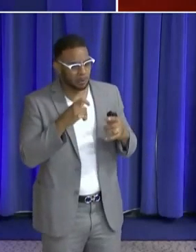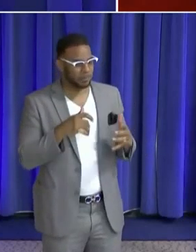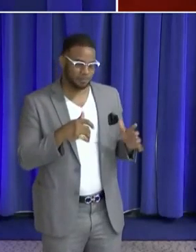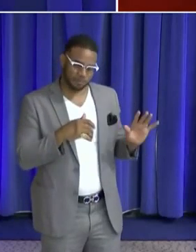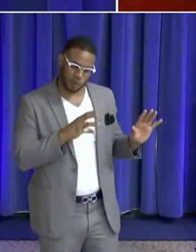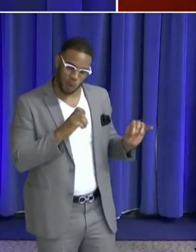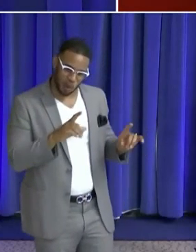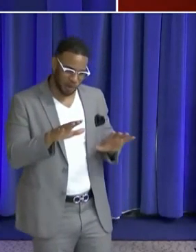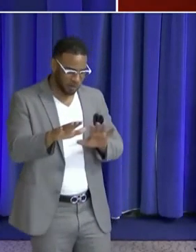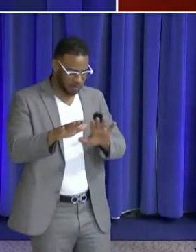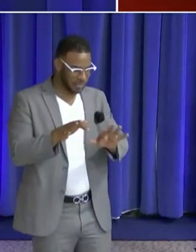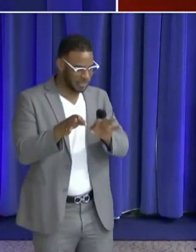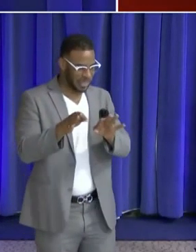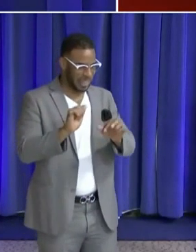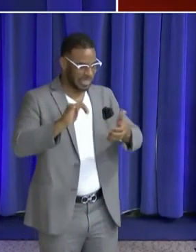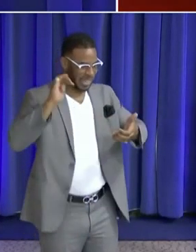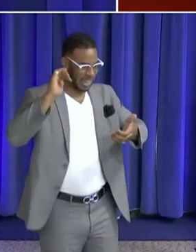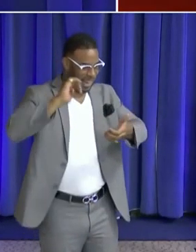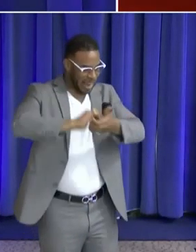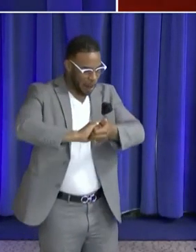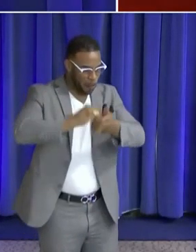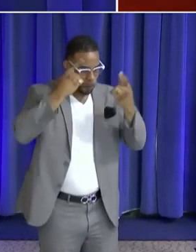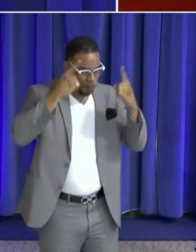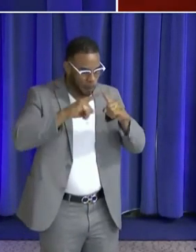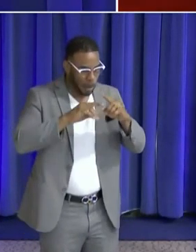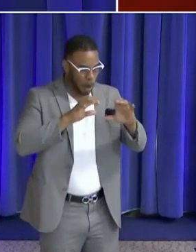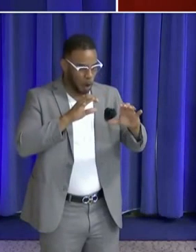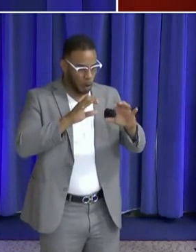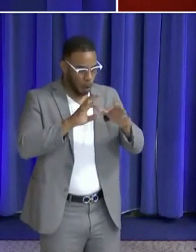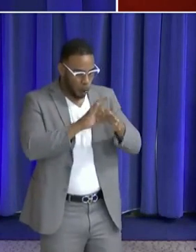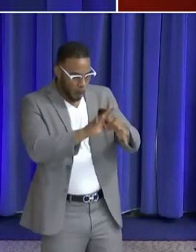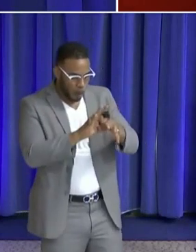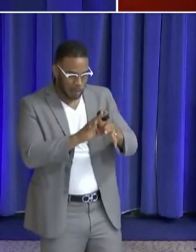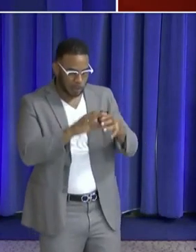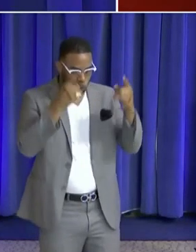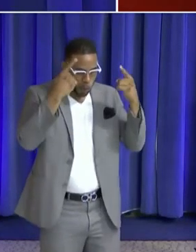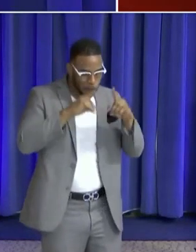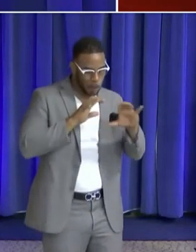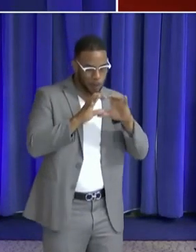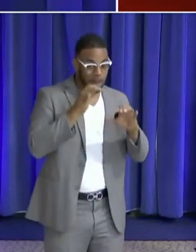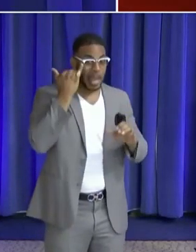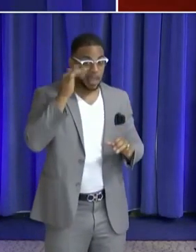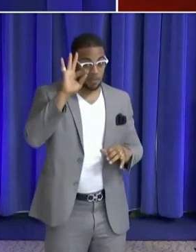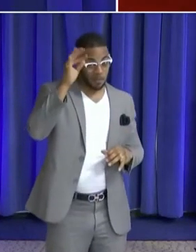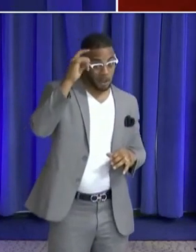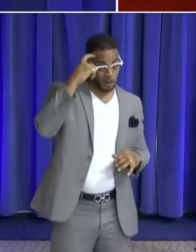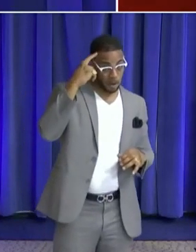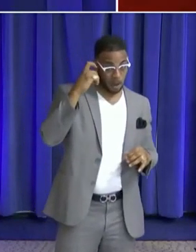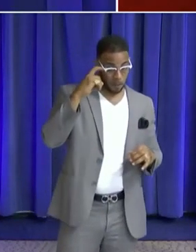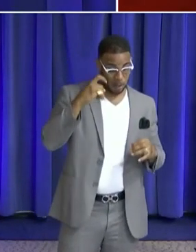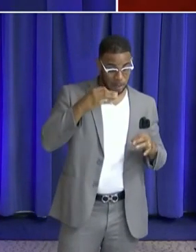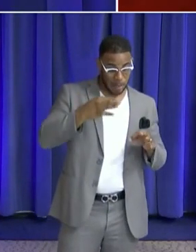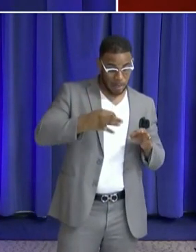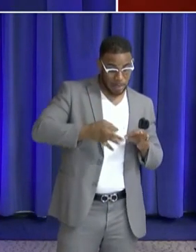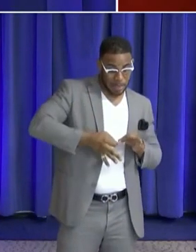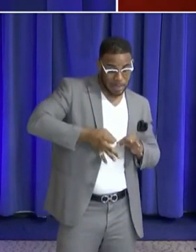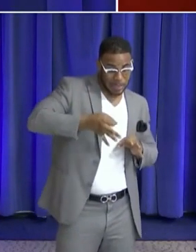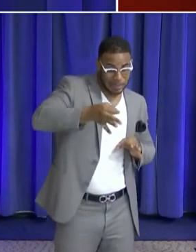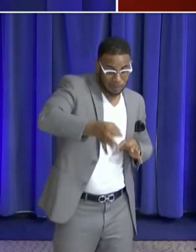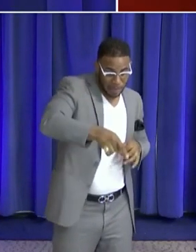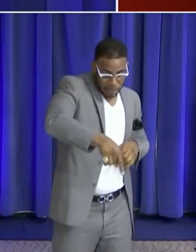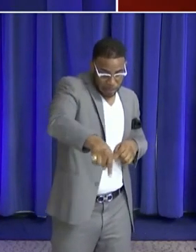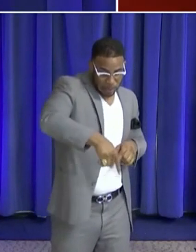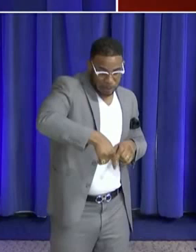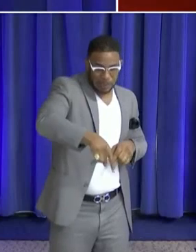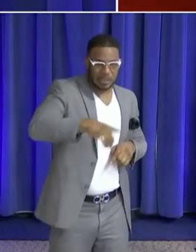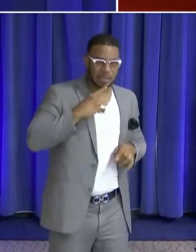collaborative agreement and a cooperation and communication. If the federal government expands their footprint, we're obviously not